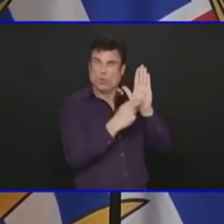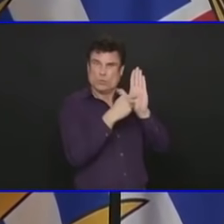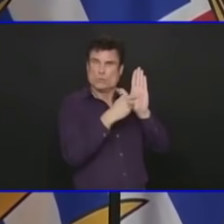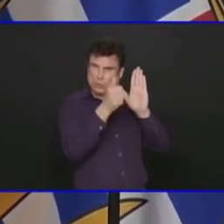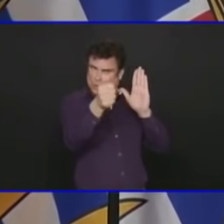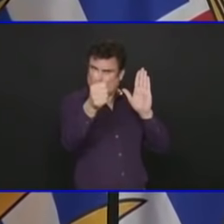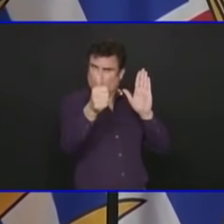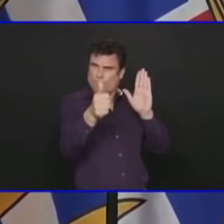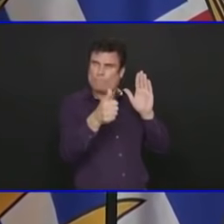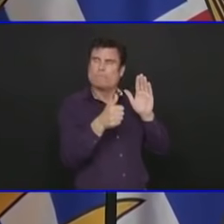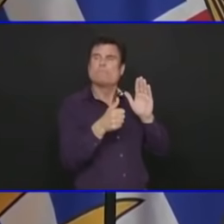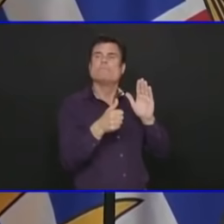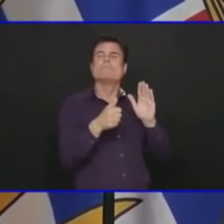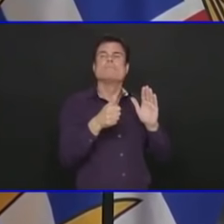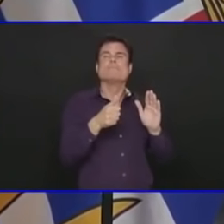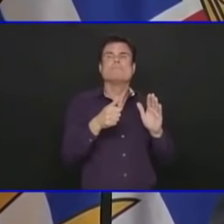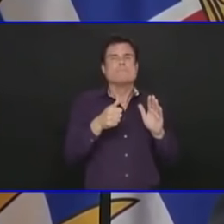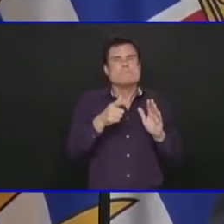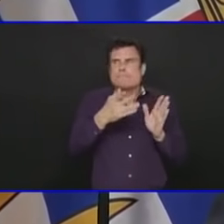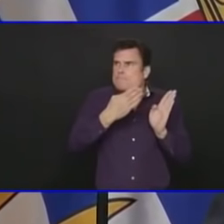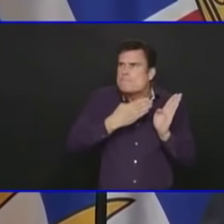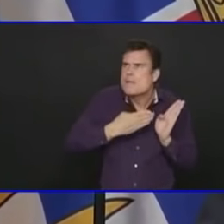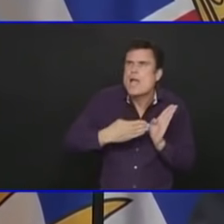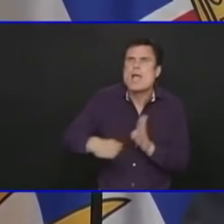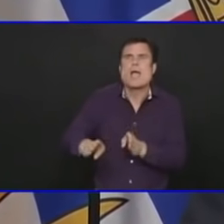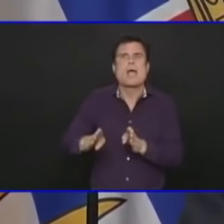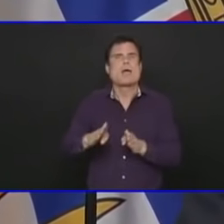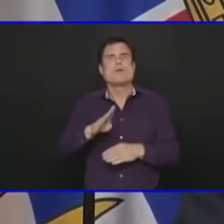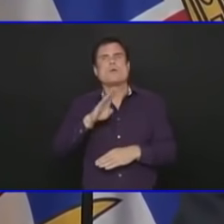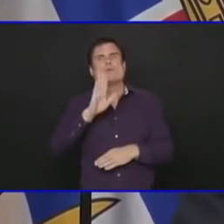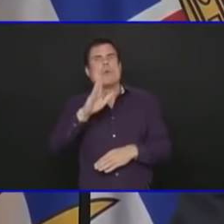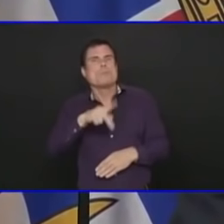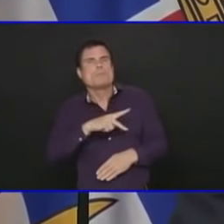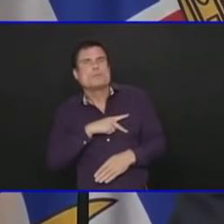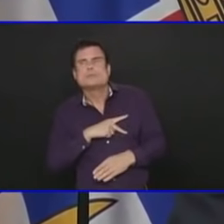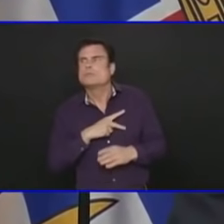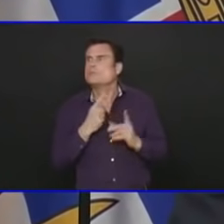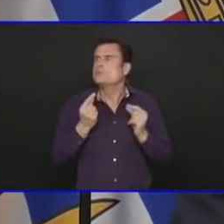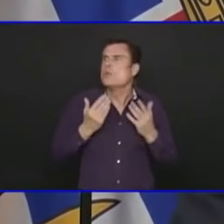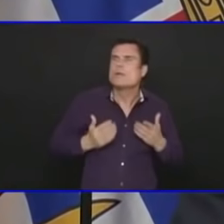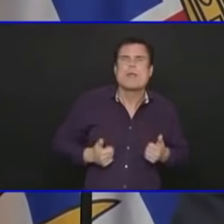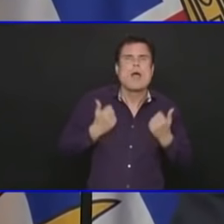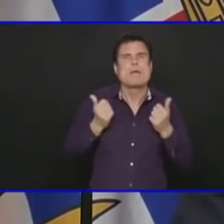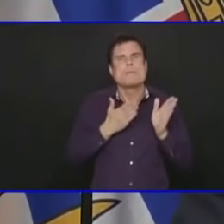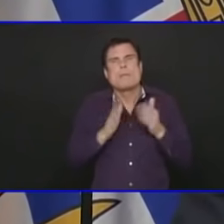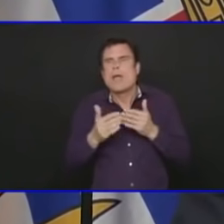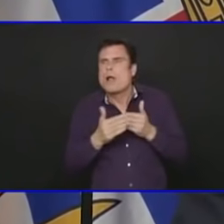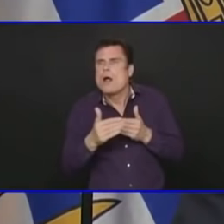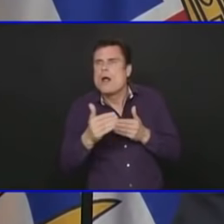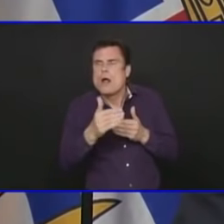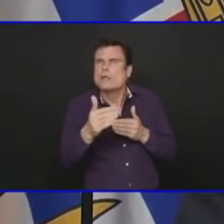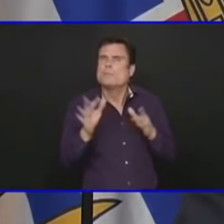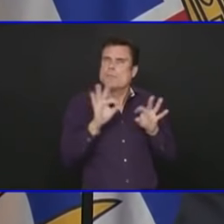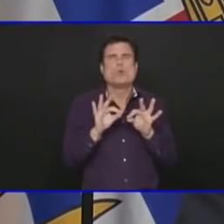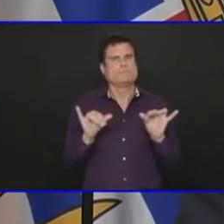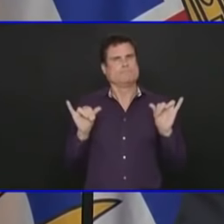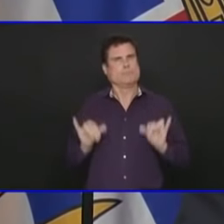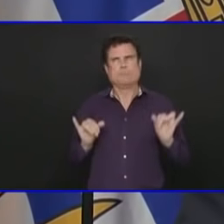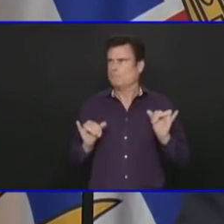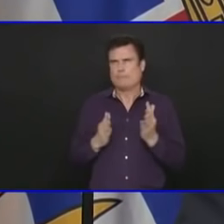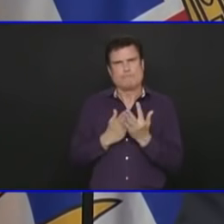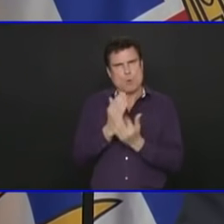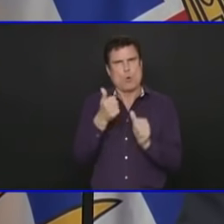we continue to do what we do right now because we know it's working and it's saving lives in our families and